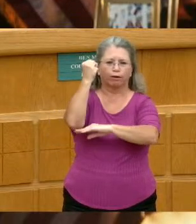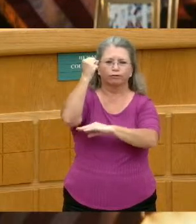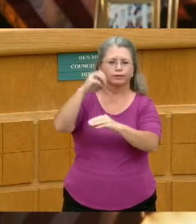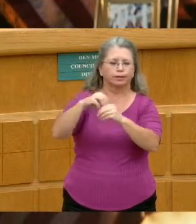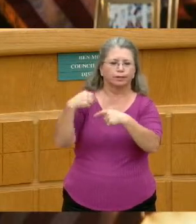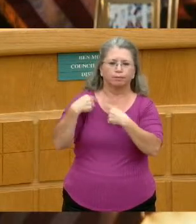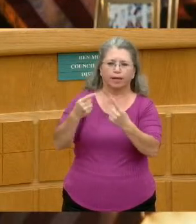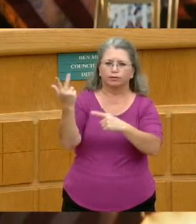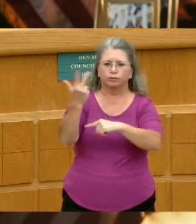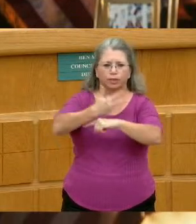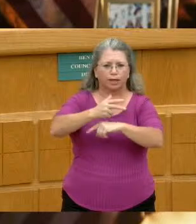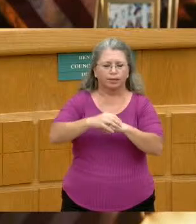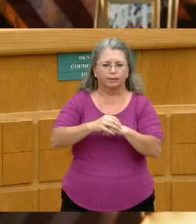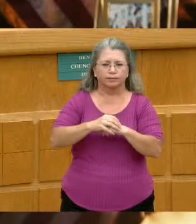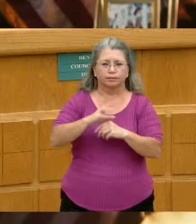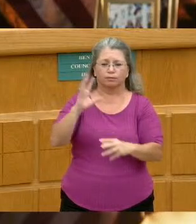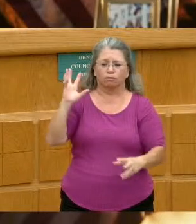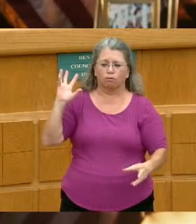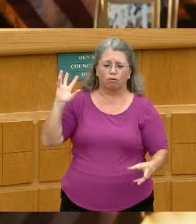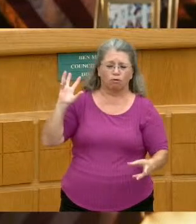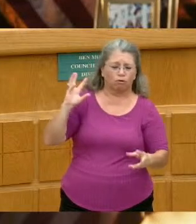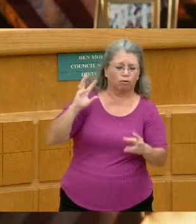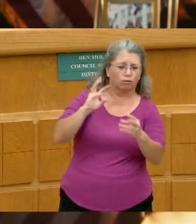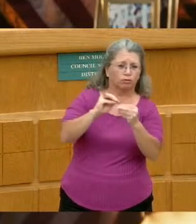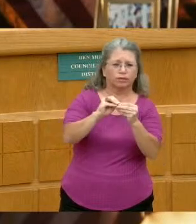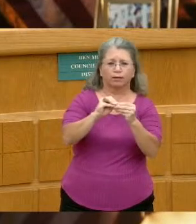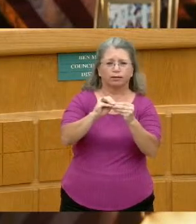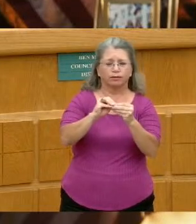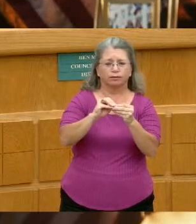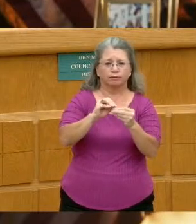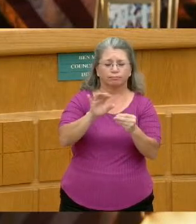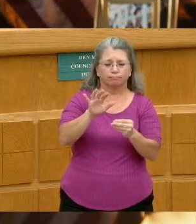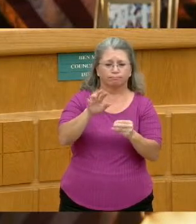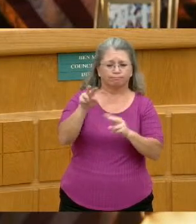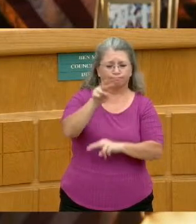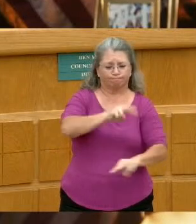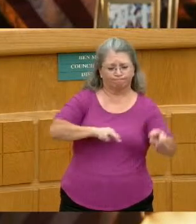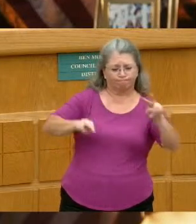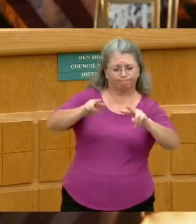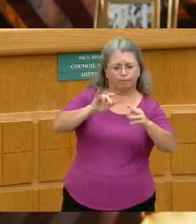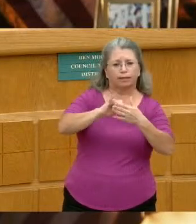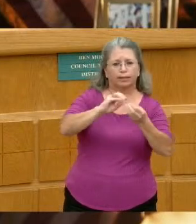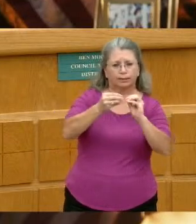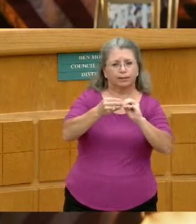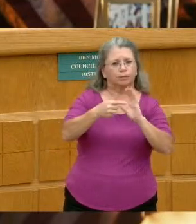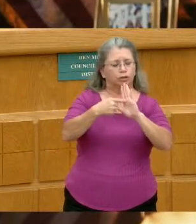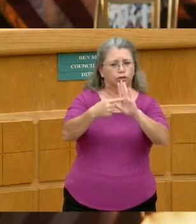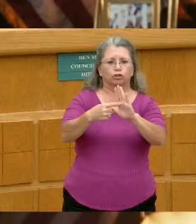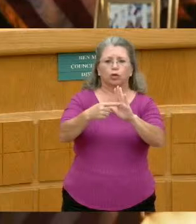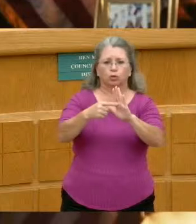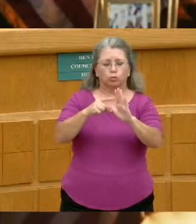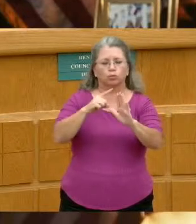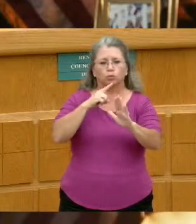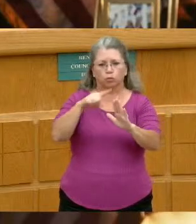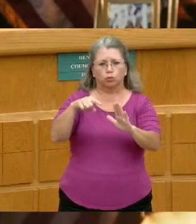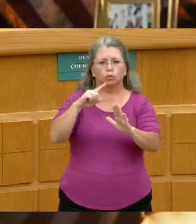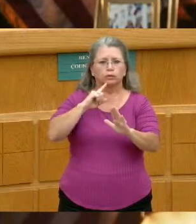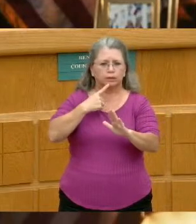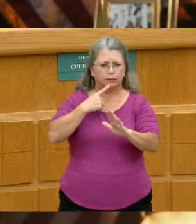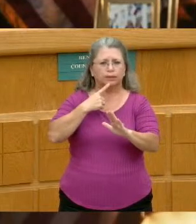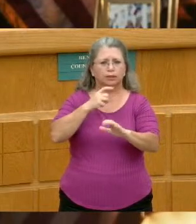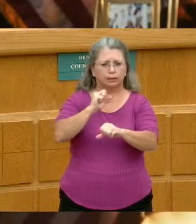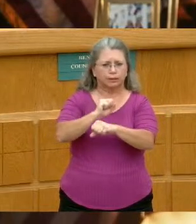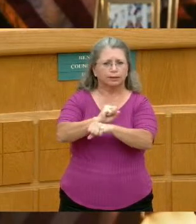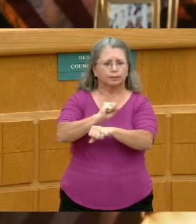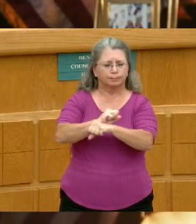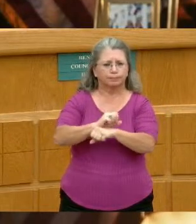Altogether, these numbers reveal a very stark reality. COVID-19 is not